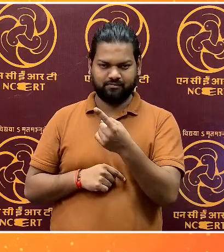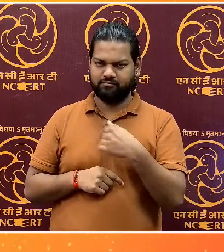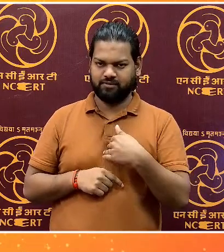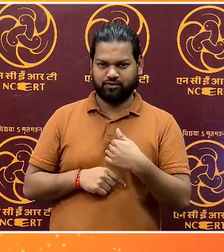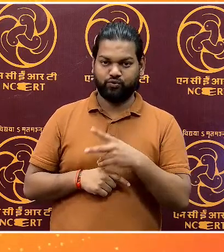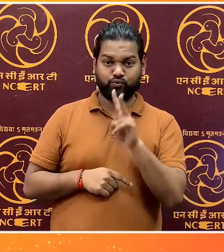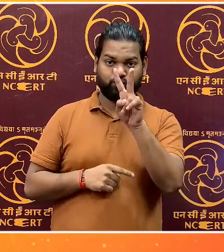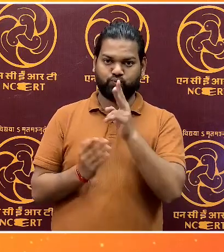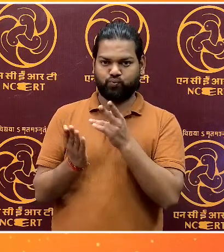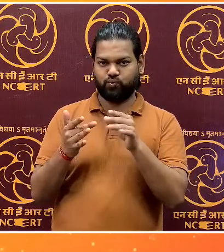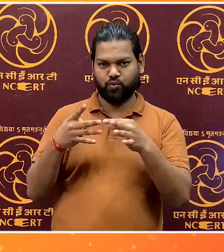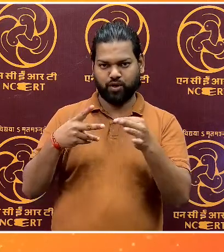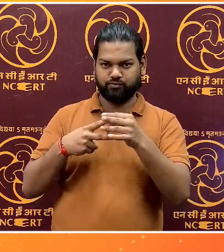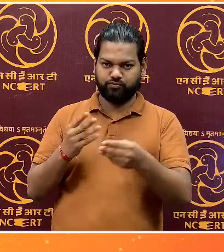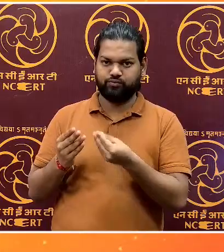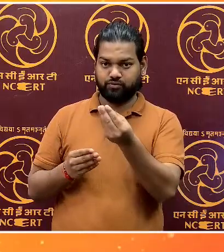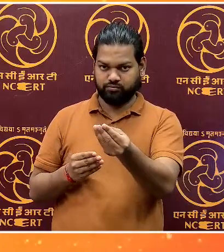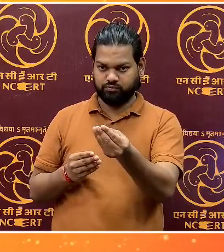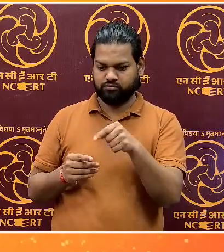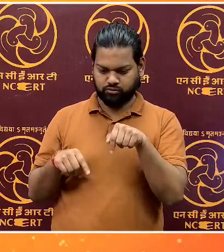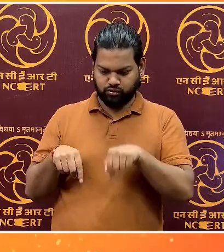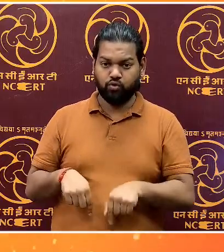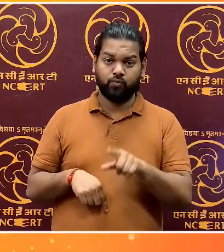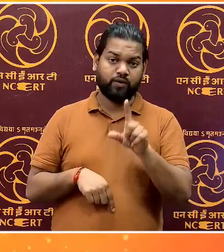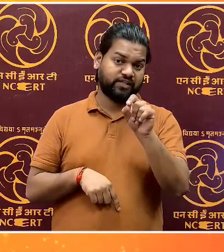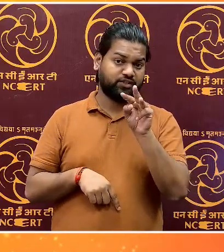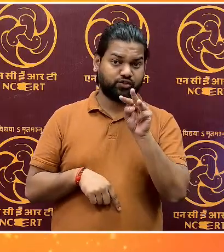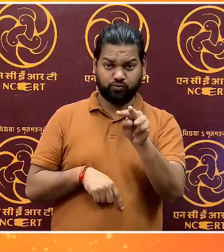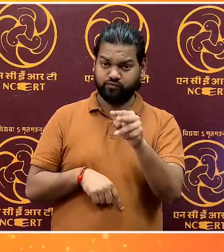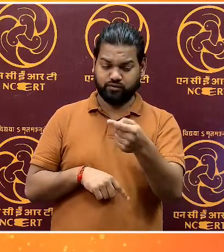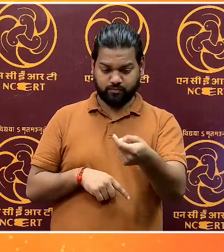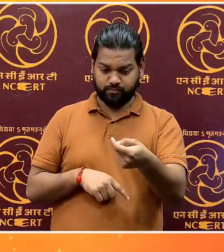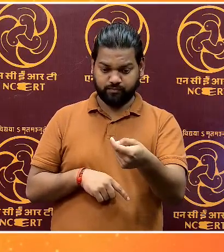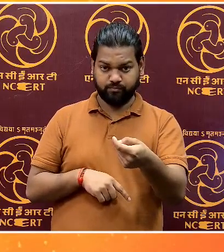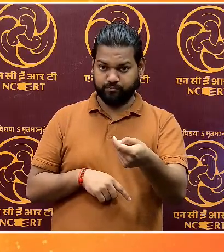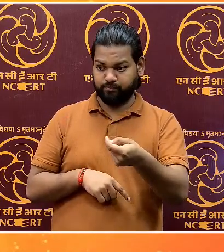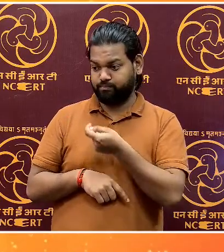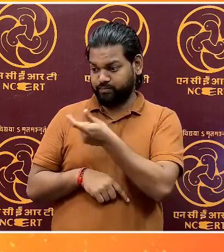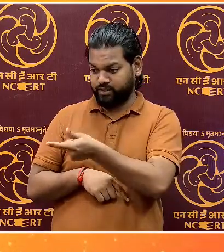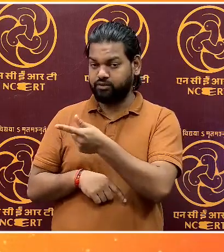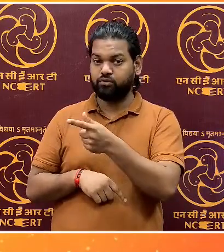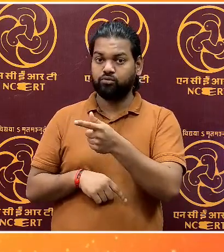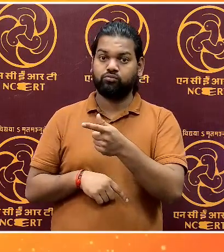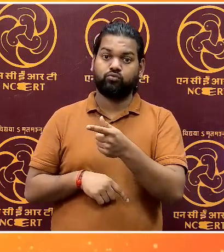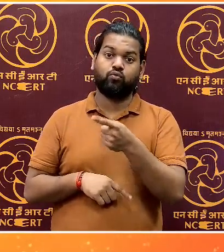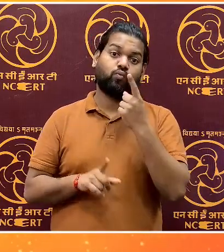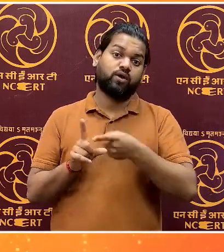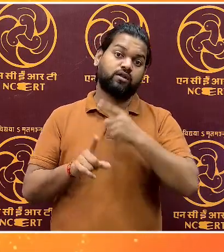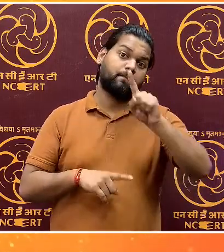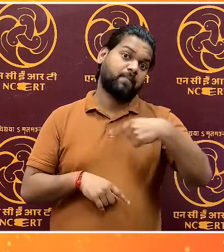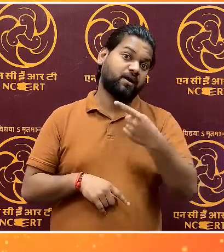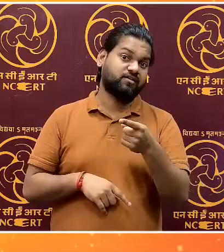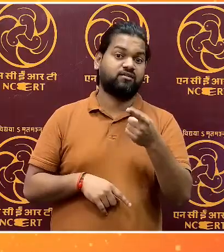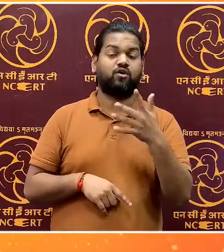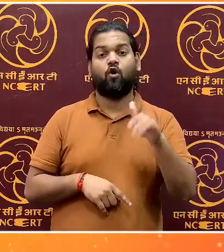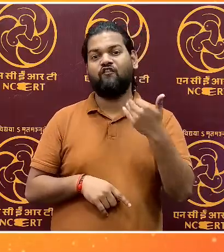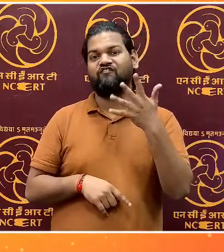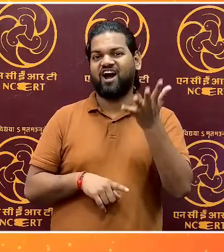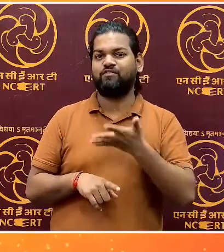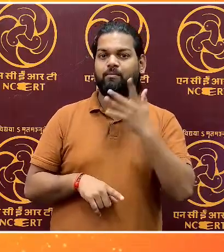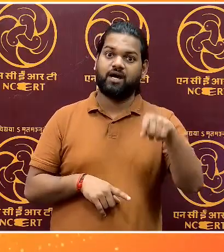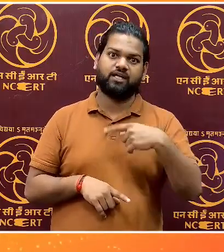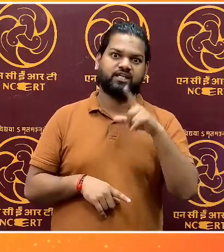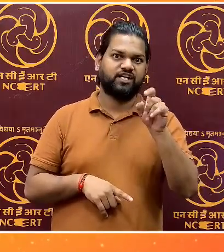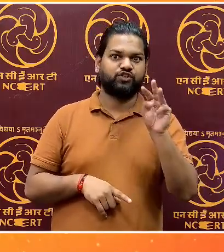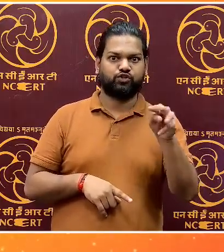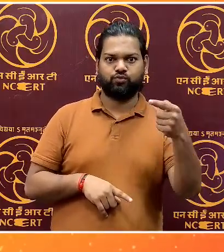you two options, either to receive 10,000 today and 10,000 after 1 year or after 5 years, then